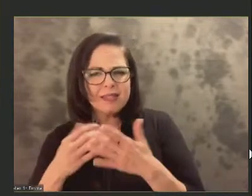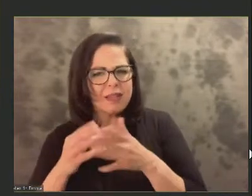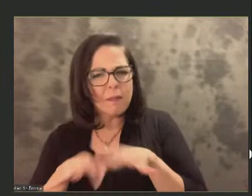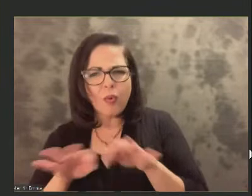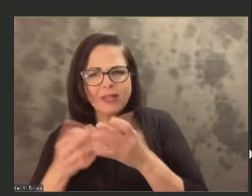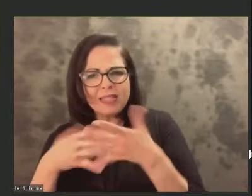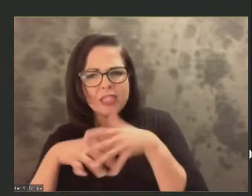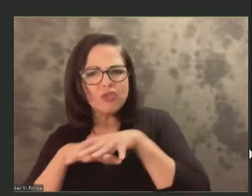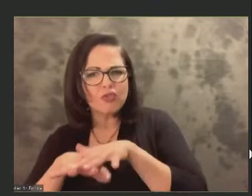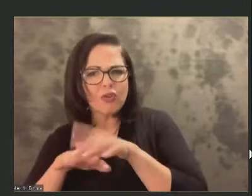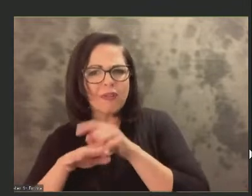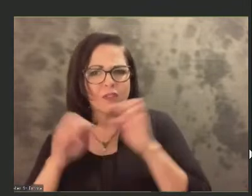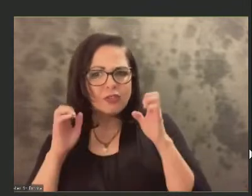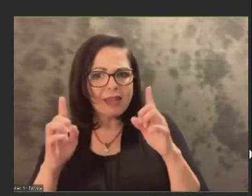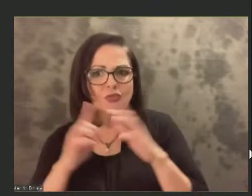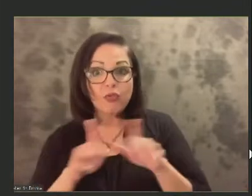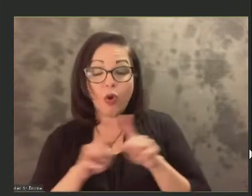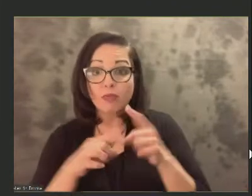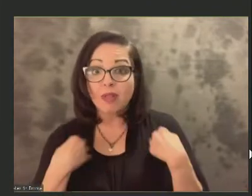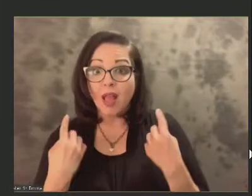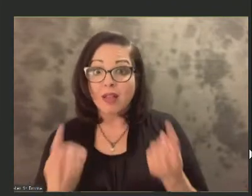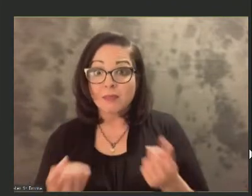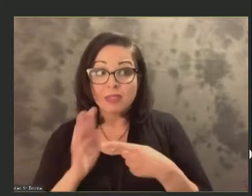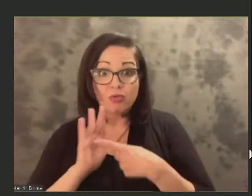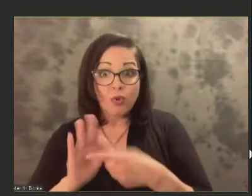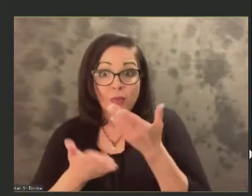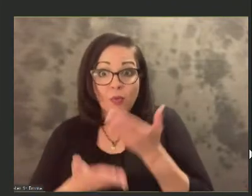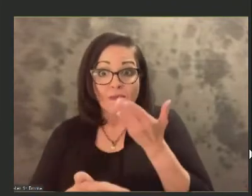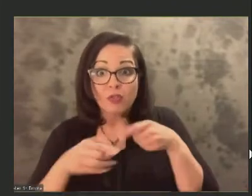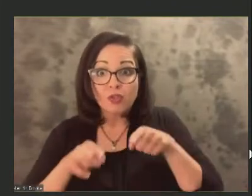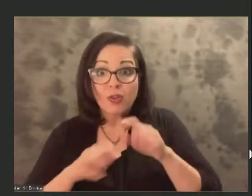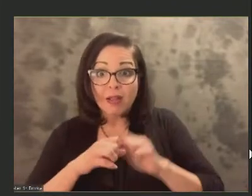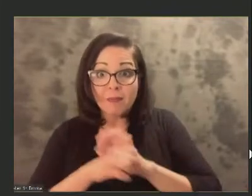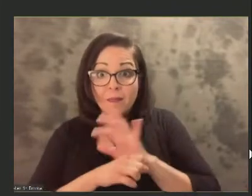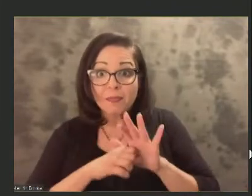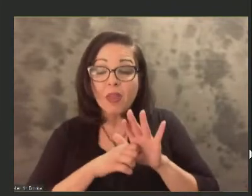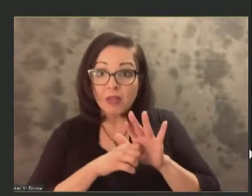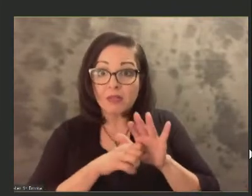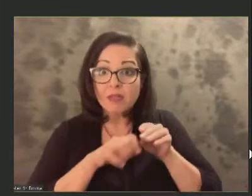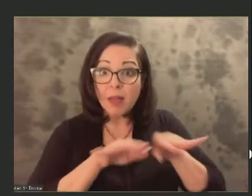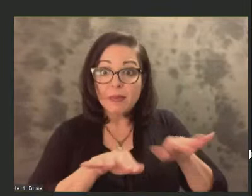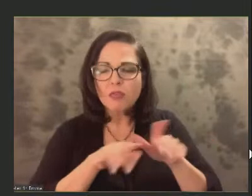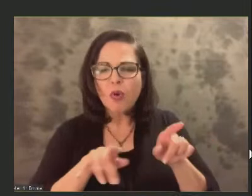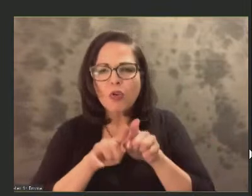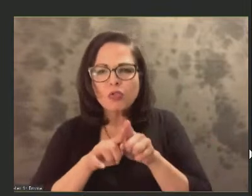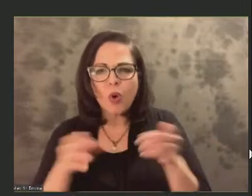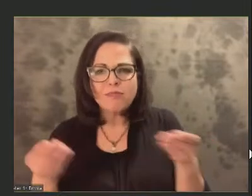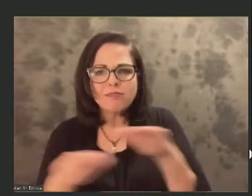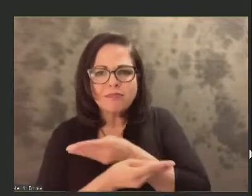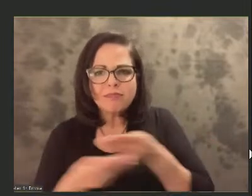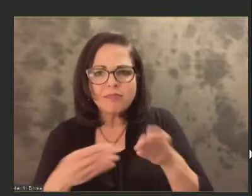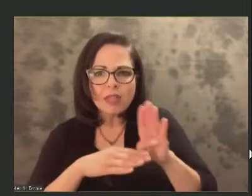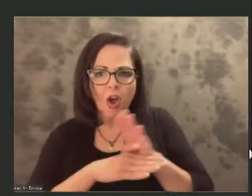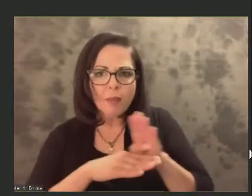education, as been shown during the pandemic, and important and integral to commerce. So let's move the ball forward